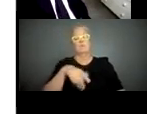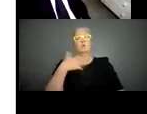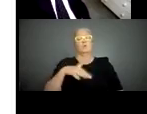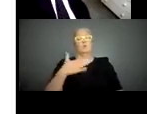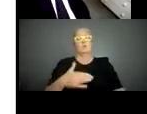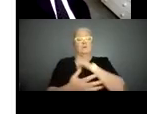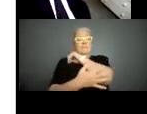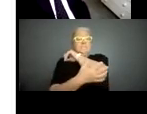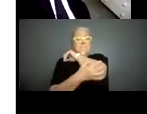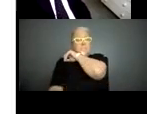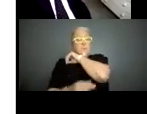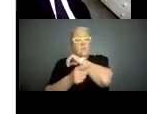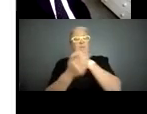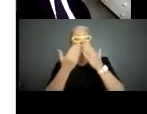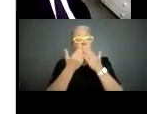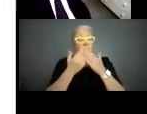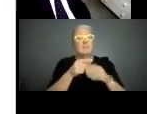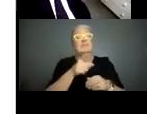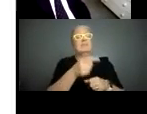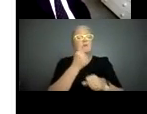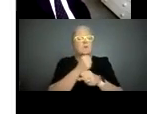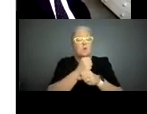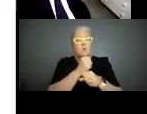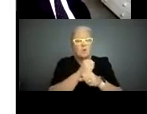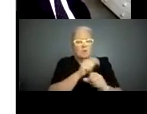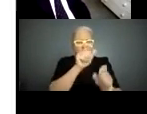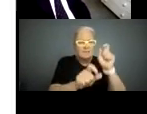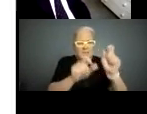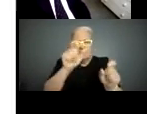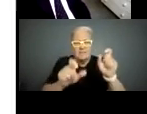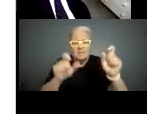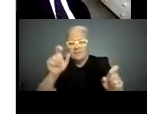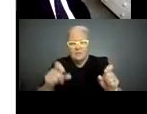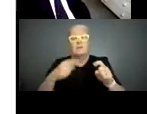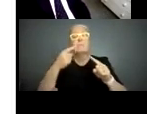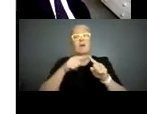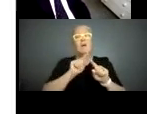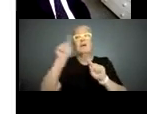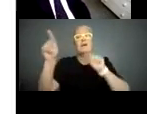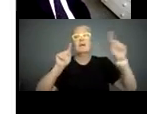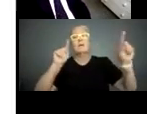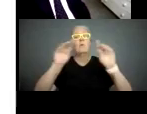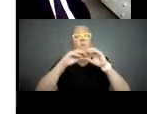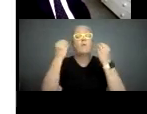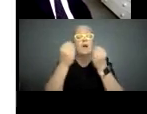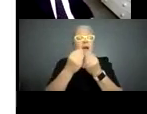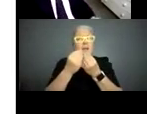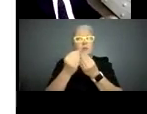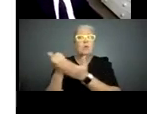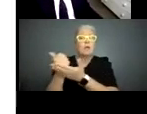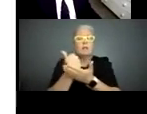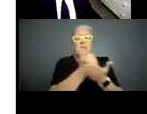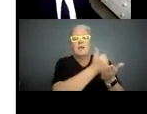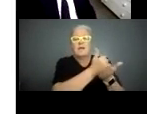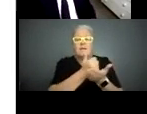The school works with many different individuals and organizations through its school-based support team to meet the needs of disabled